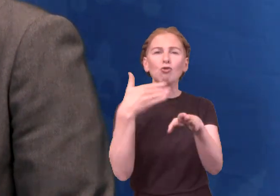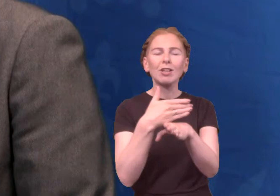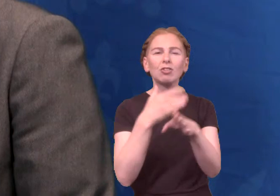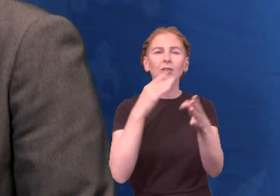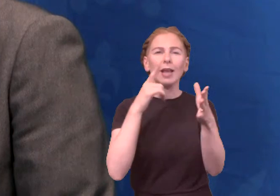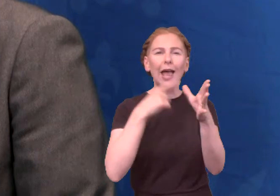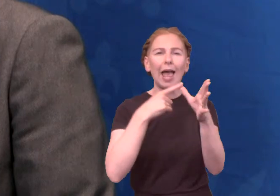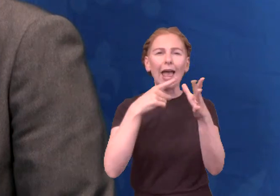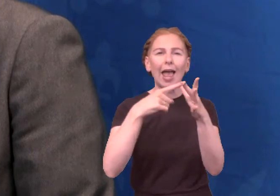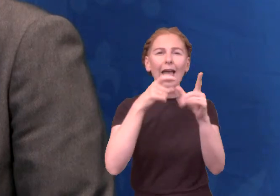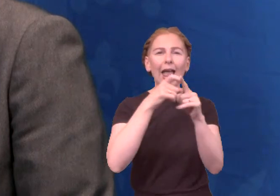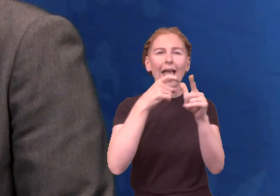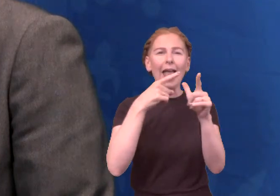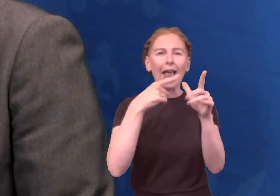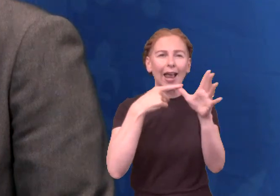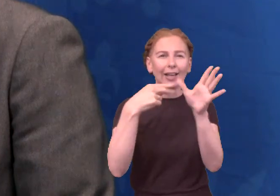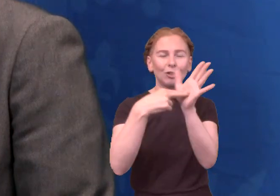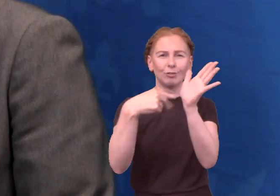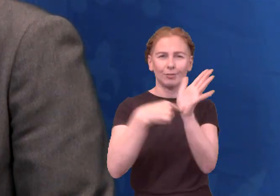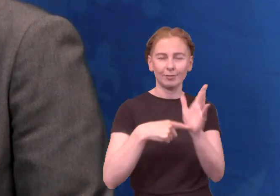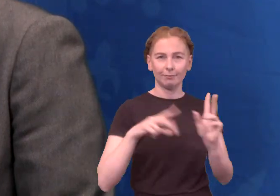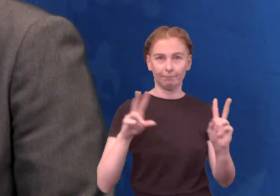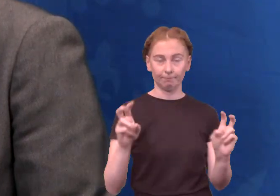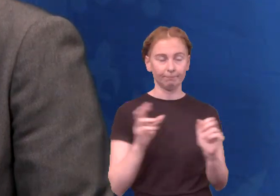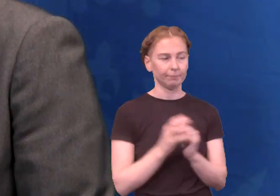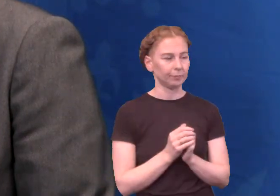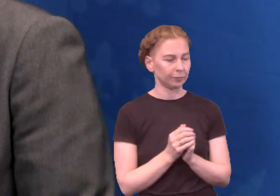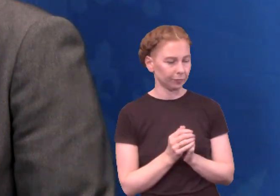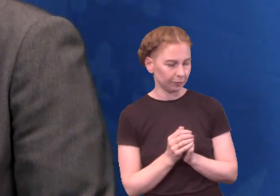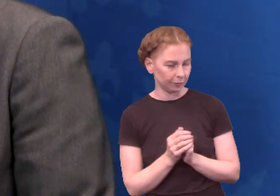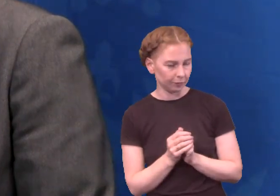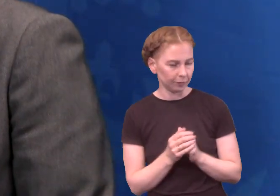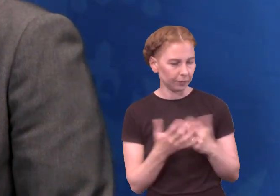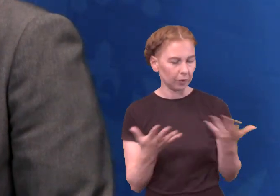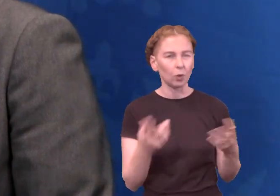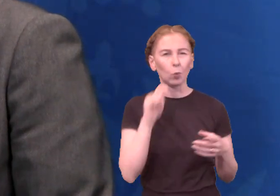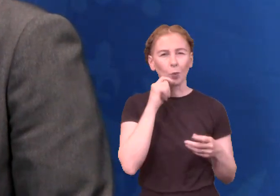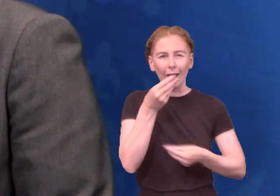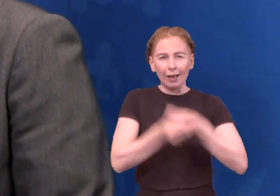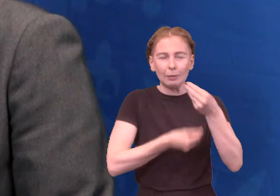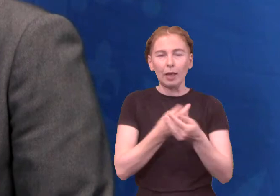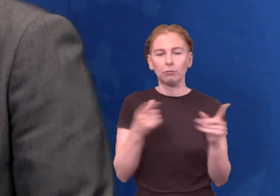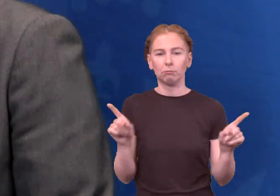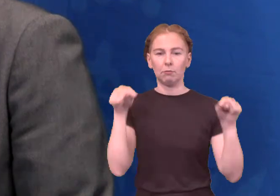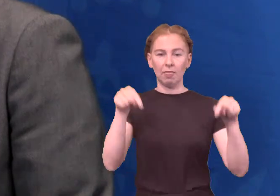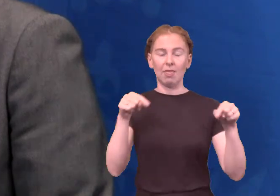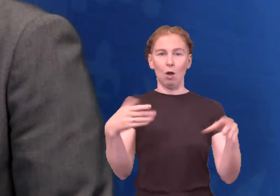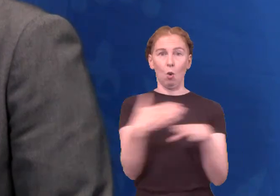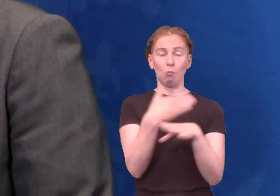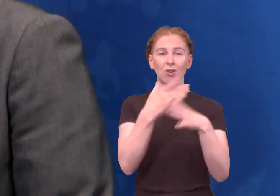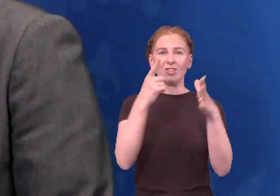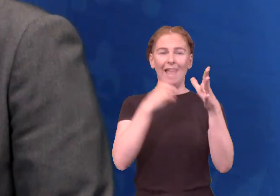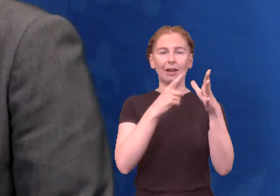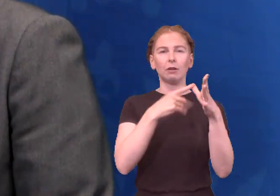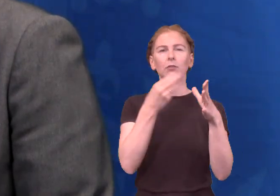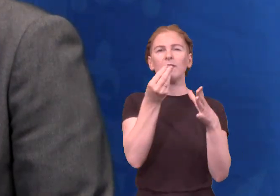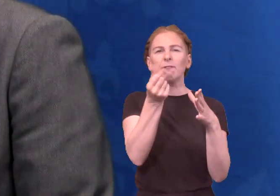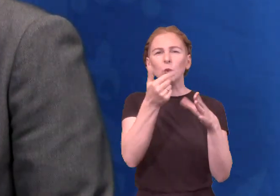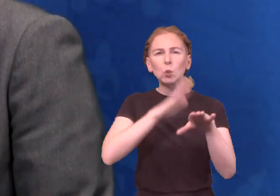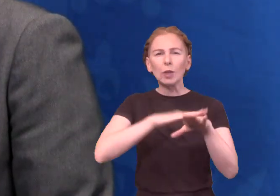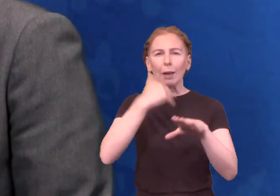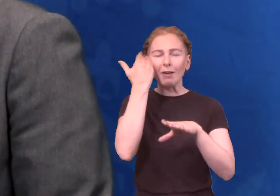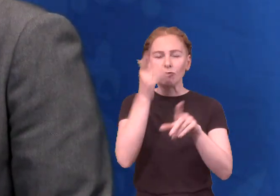So several times a year we run something called Operation Aident, which is led by the National Crime Agency and the